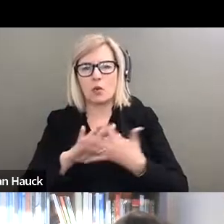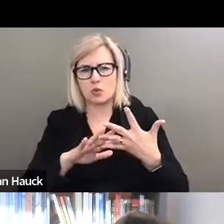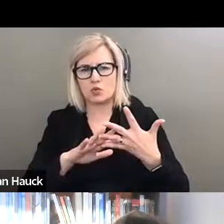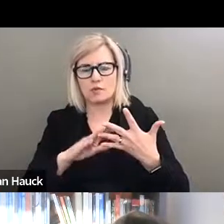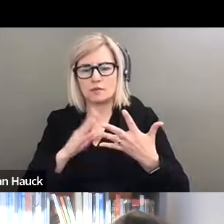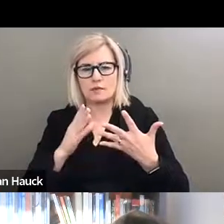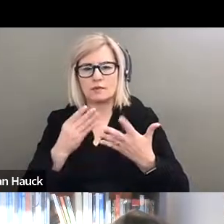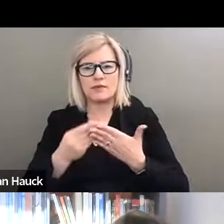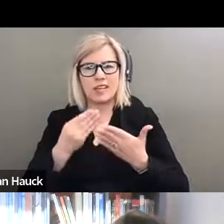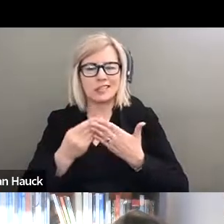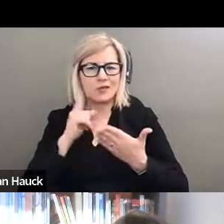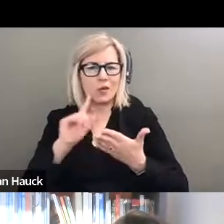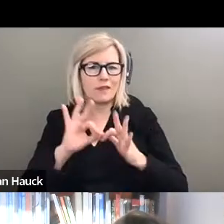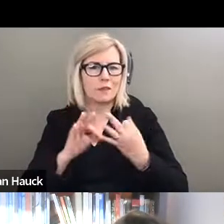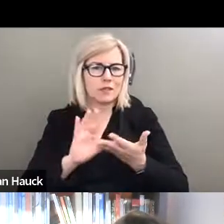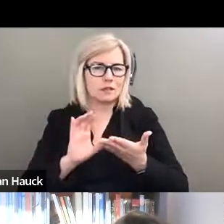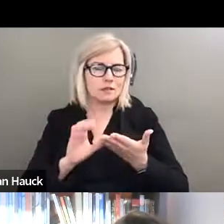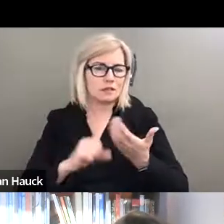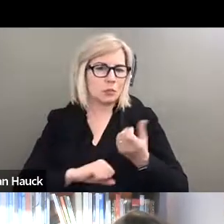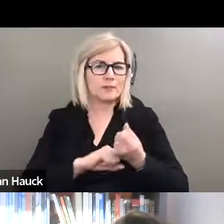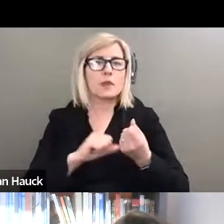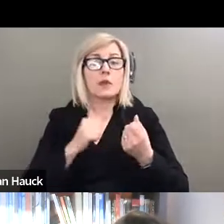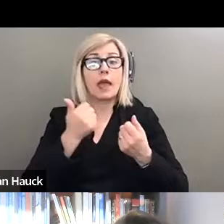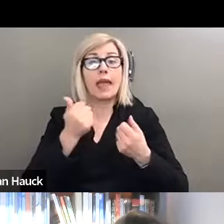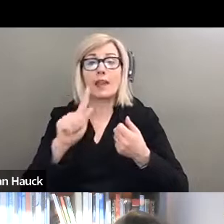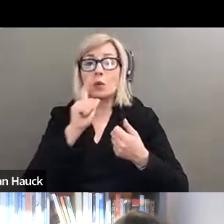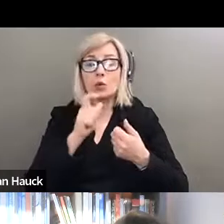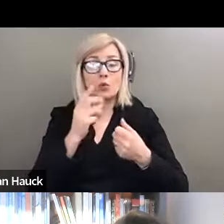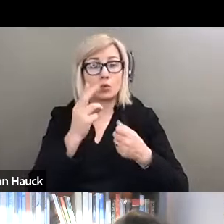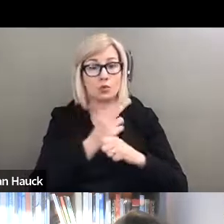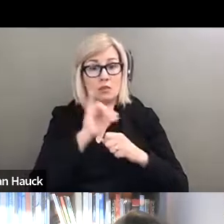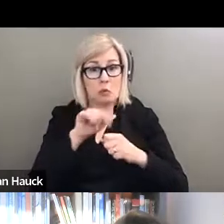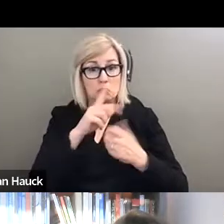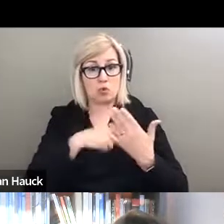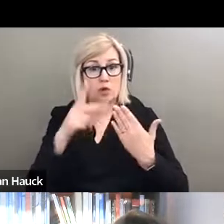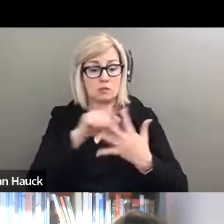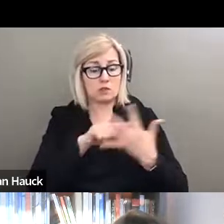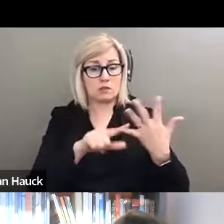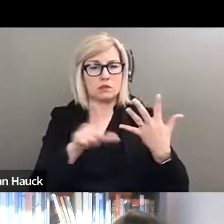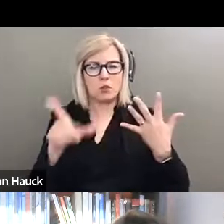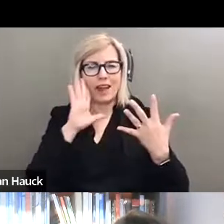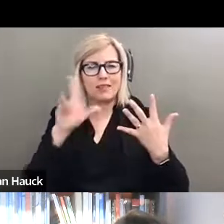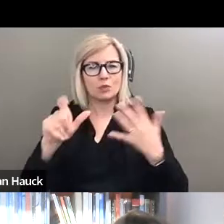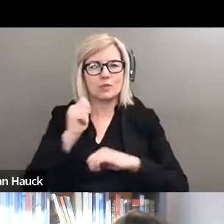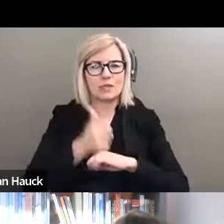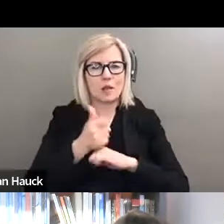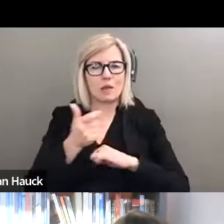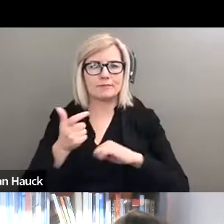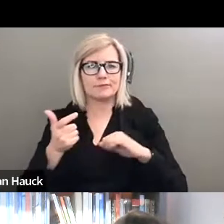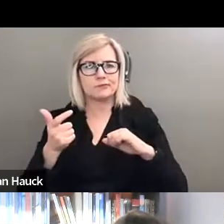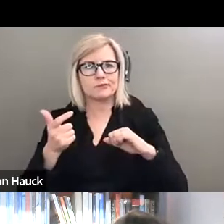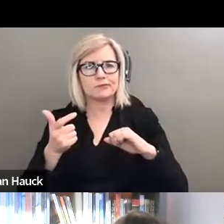funds for family support. Anybody on those would have to set up kind of a